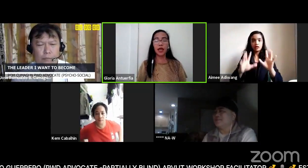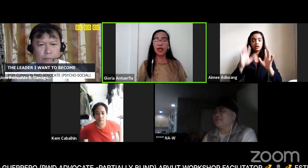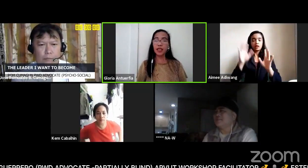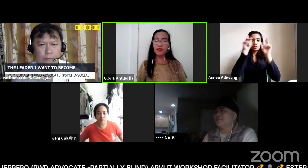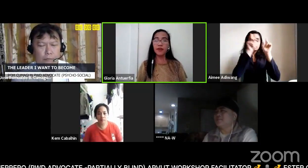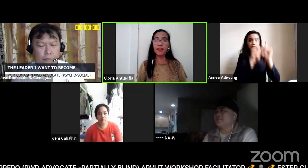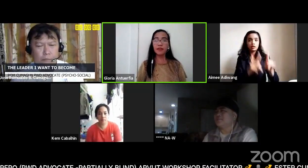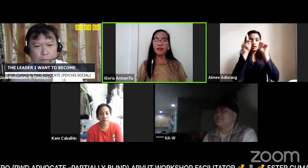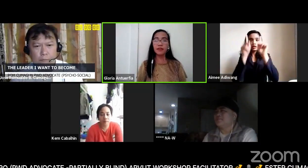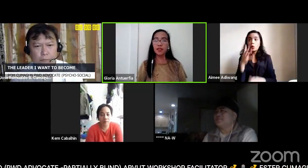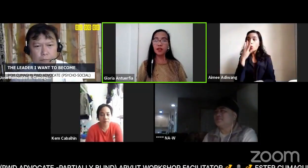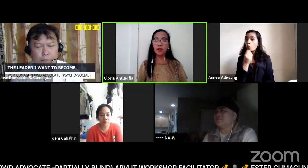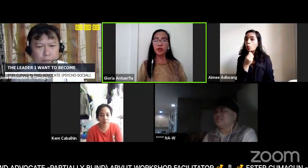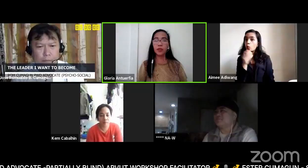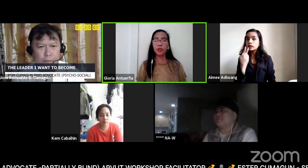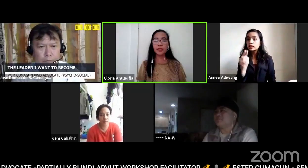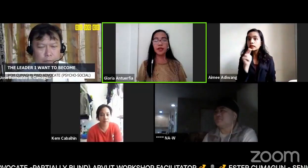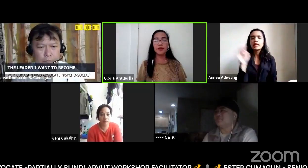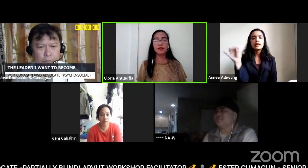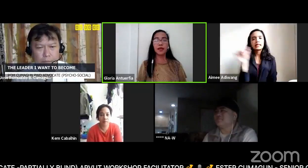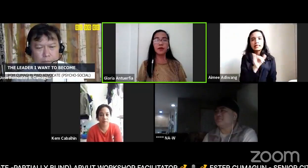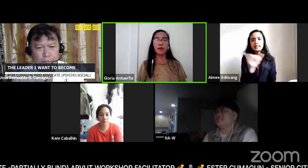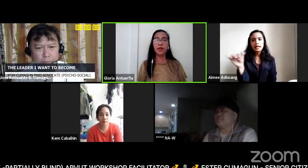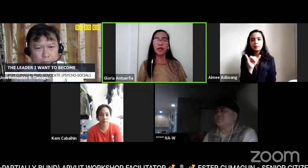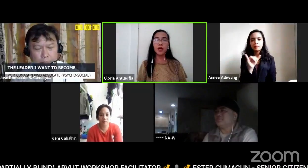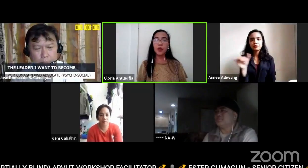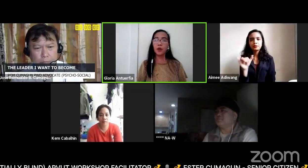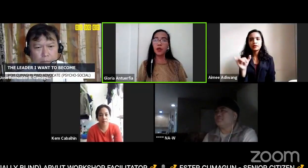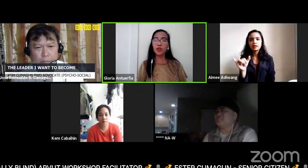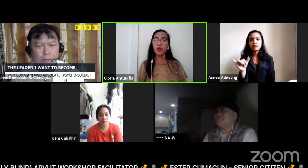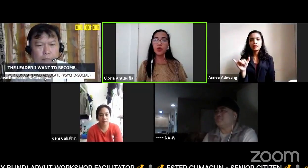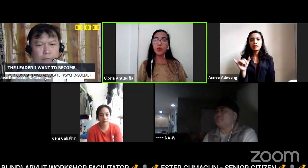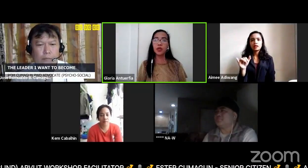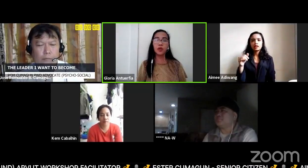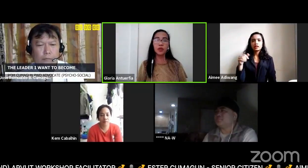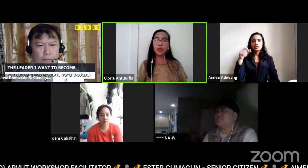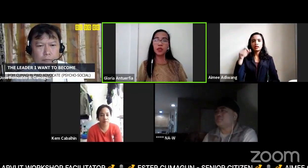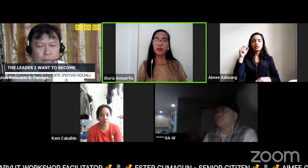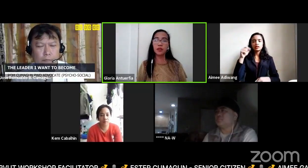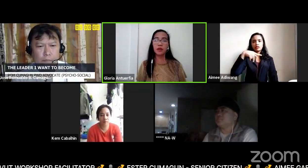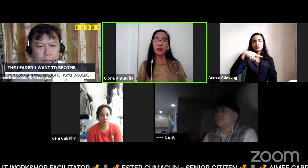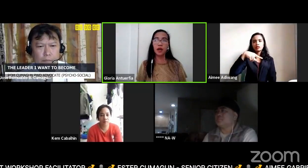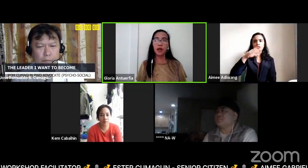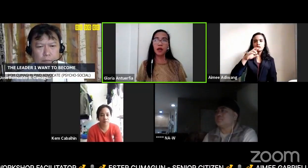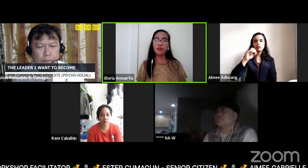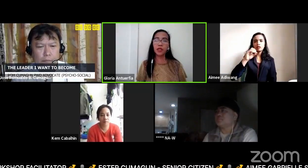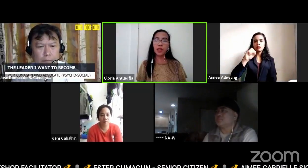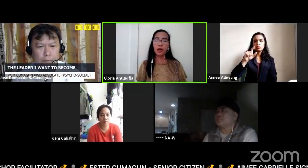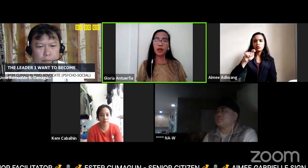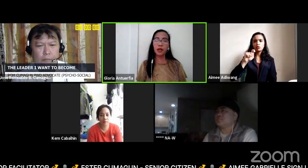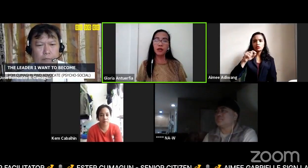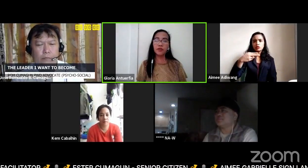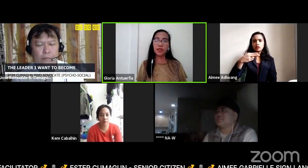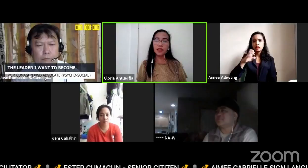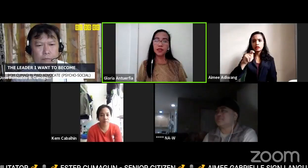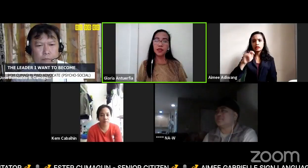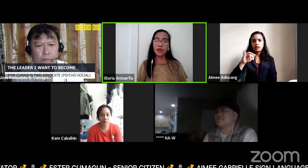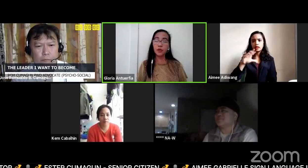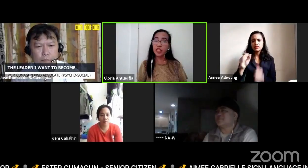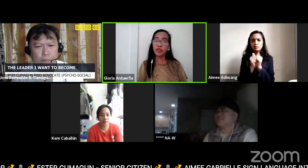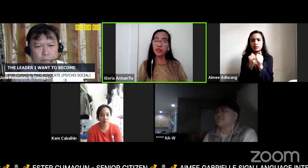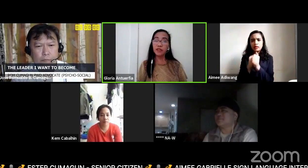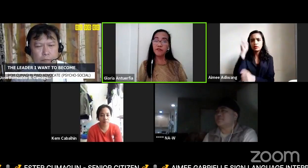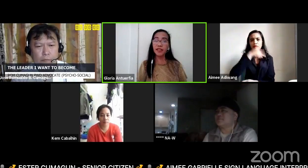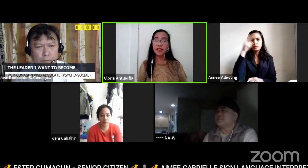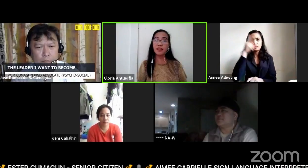need, and even not only to the prosthetics, I only also with those in need for